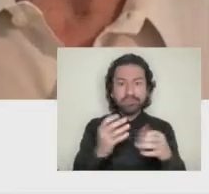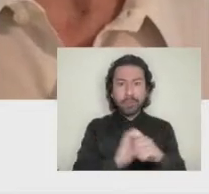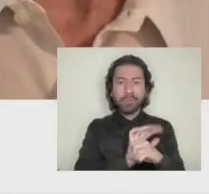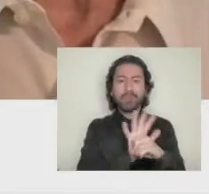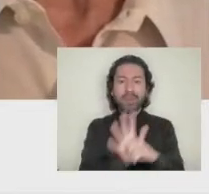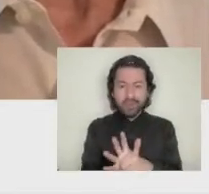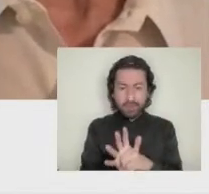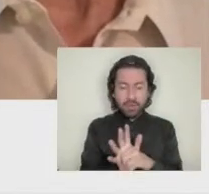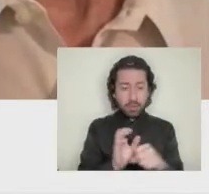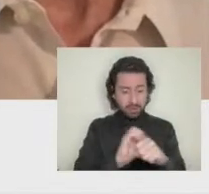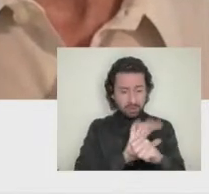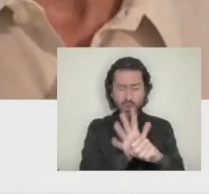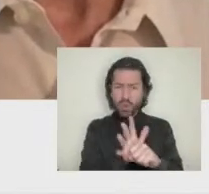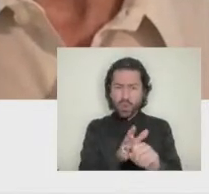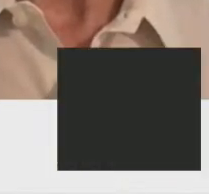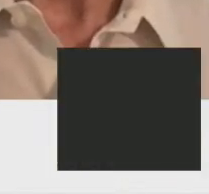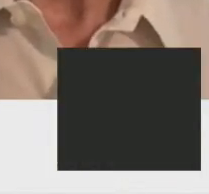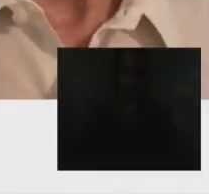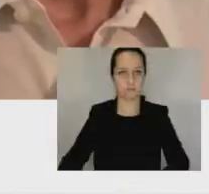affected whites.